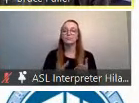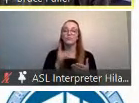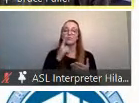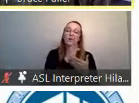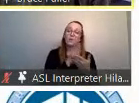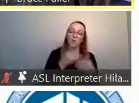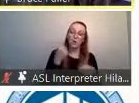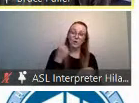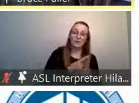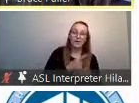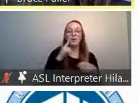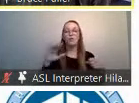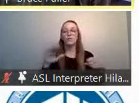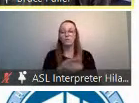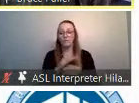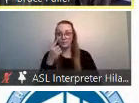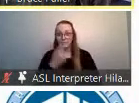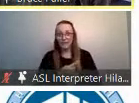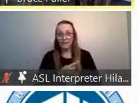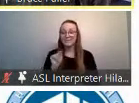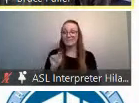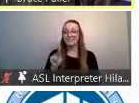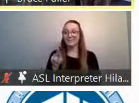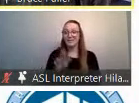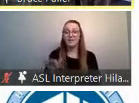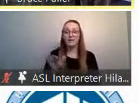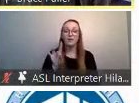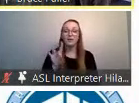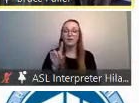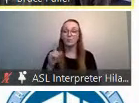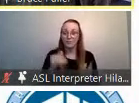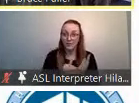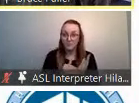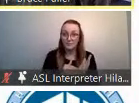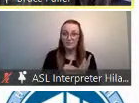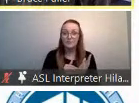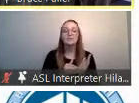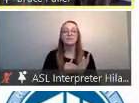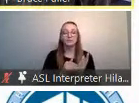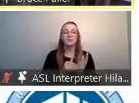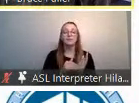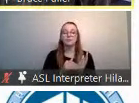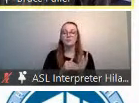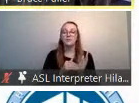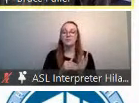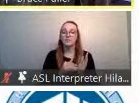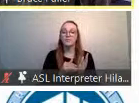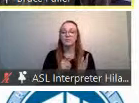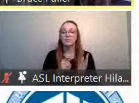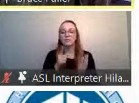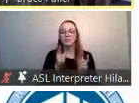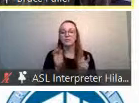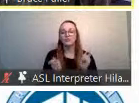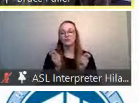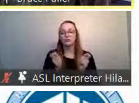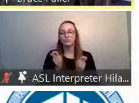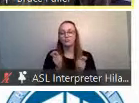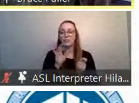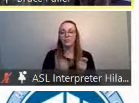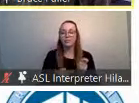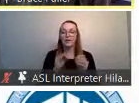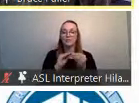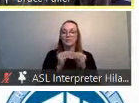full-day. TK was at about 81,000. The department's just revising this figure upward for the fall